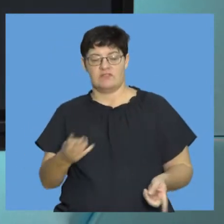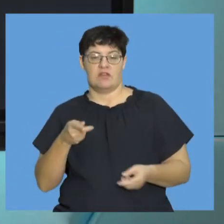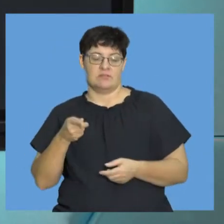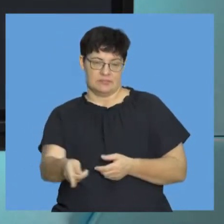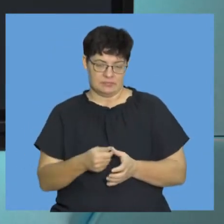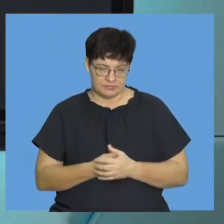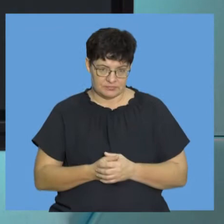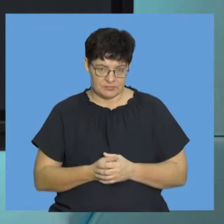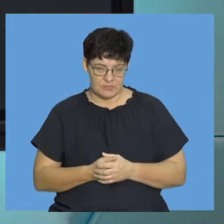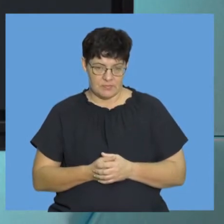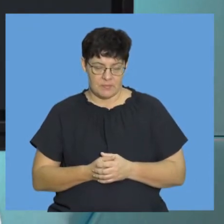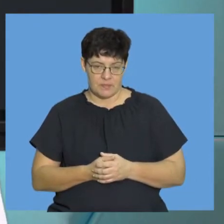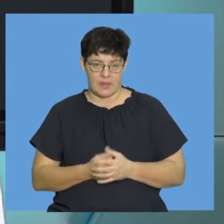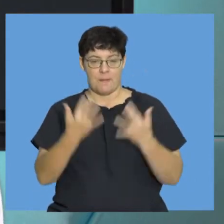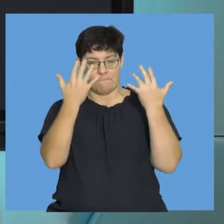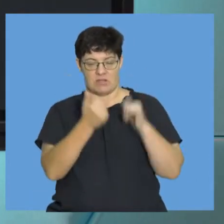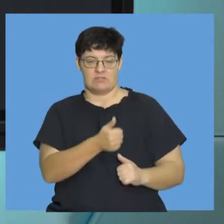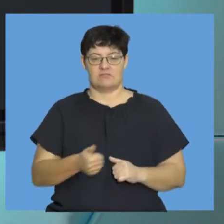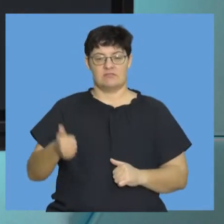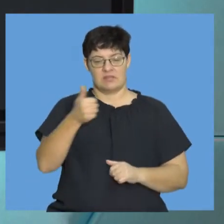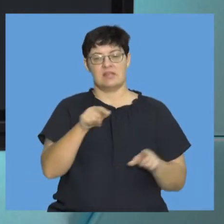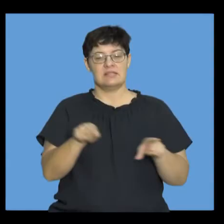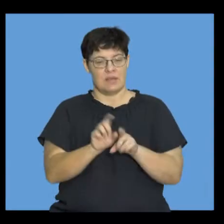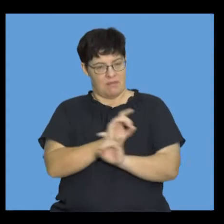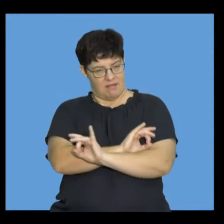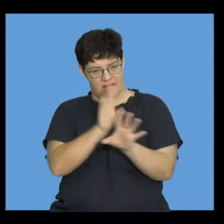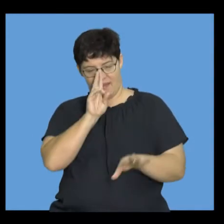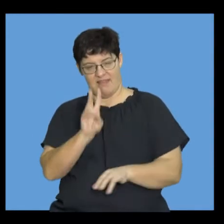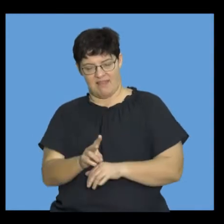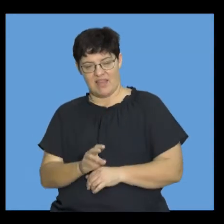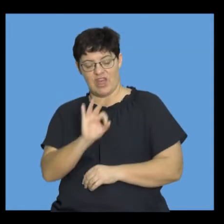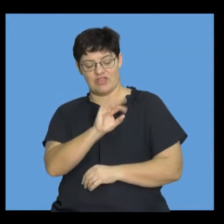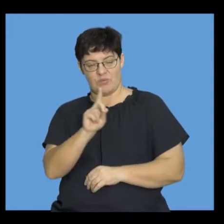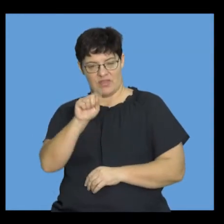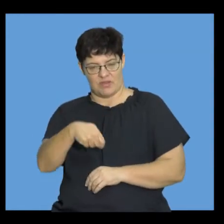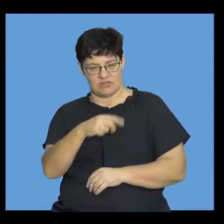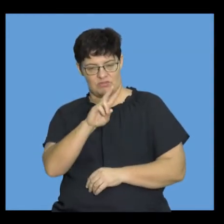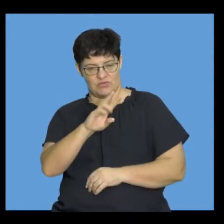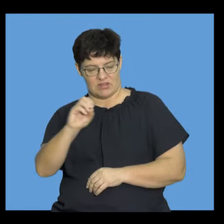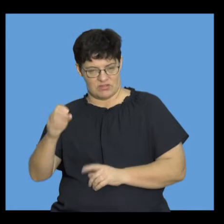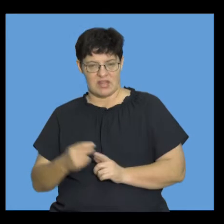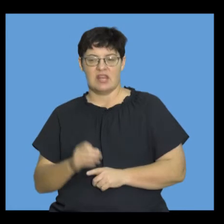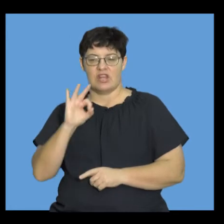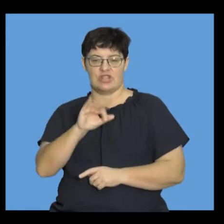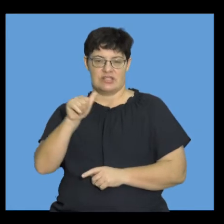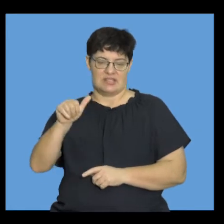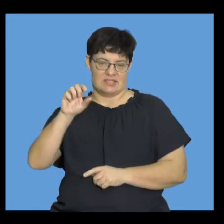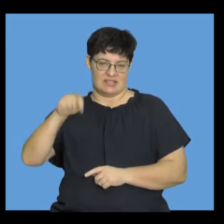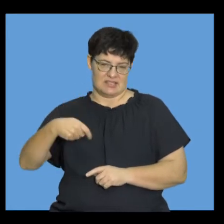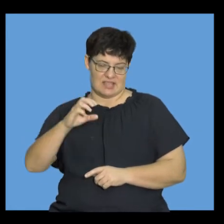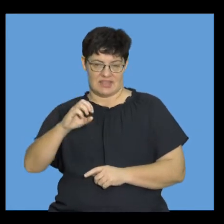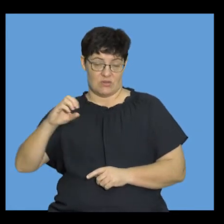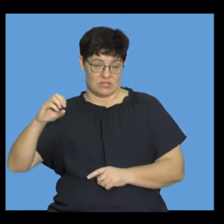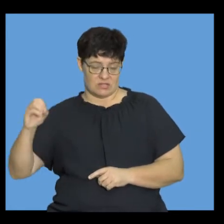the main budget. As you can clearly see, with the 31,200 and the 36,000 are amounts that you've